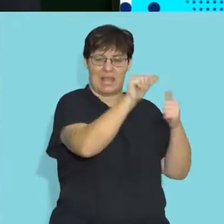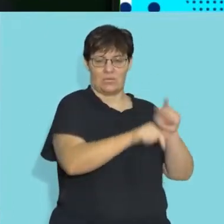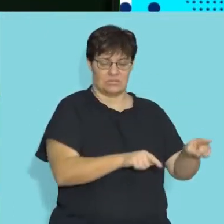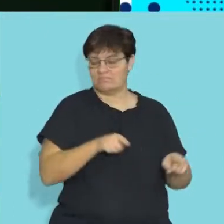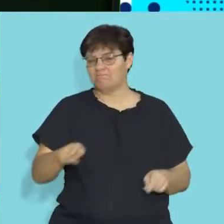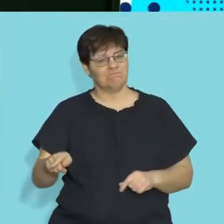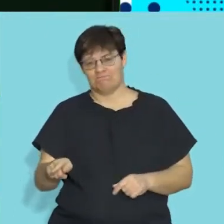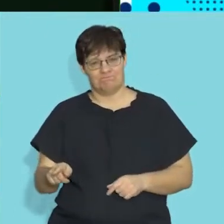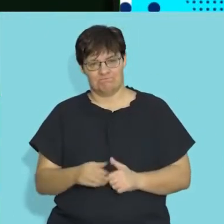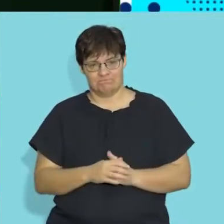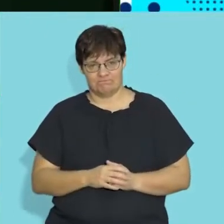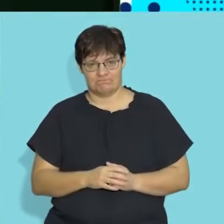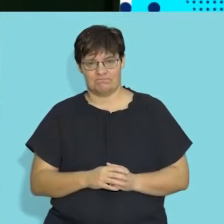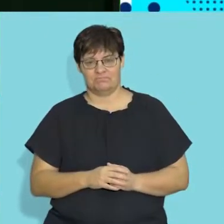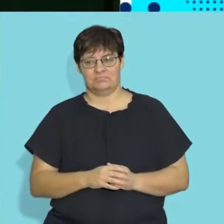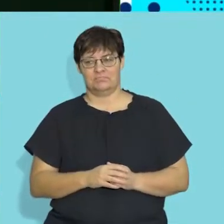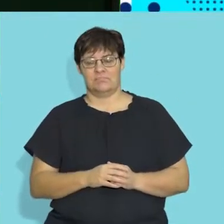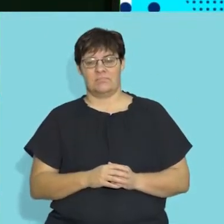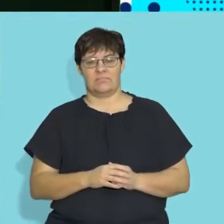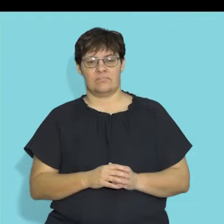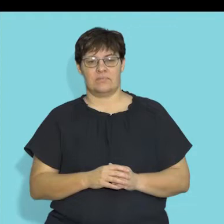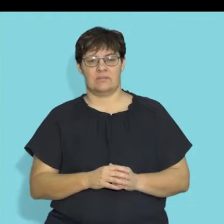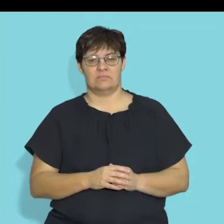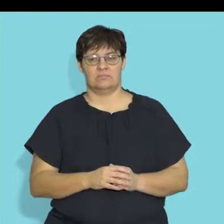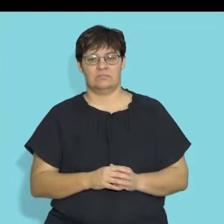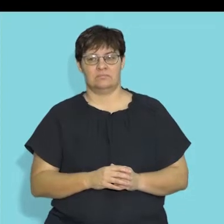account. Okay, next one.